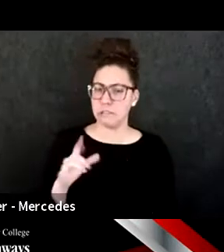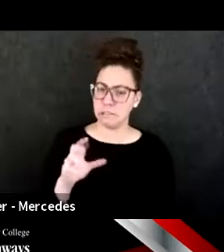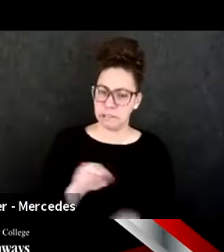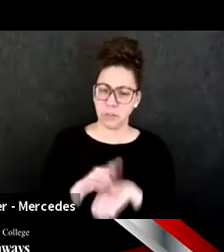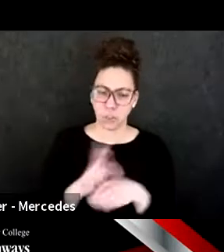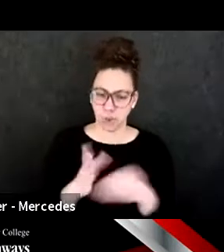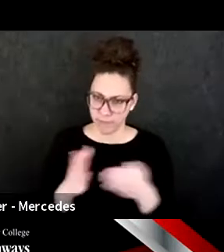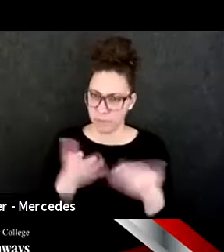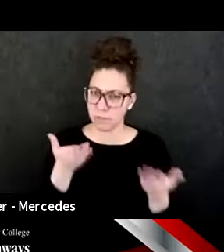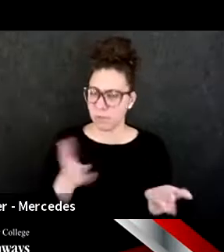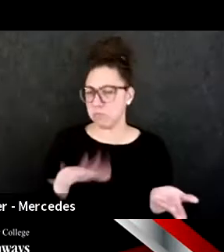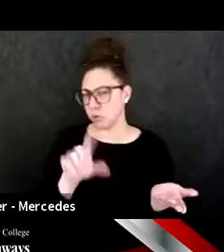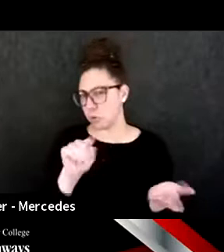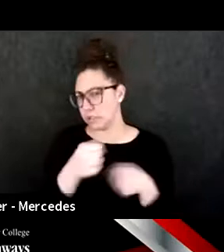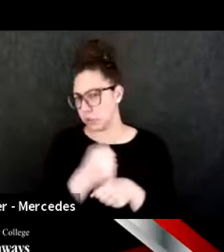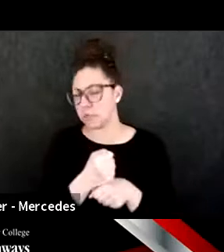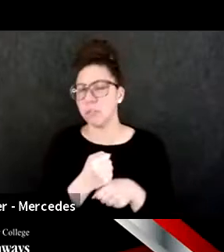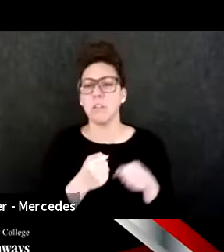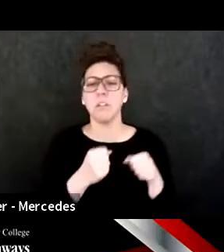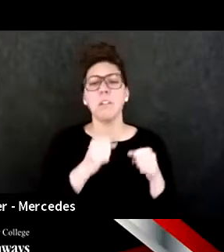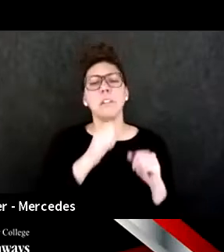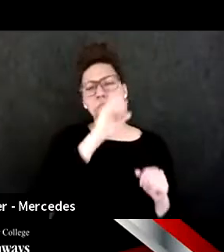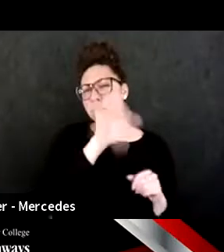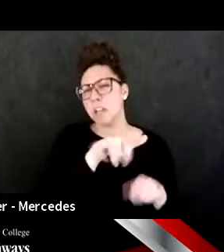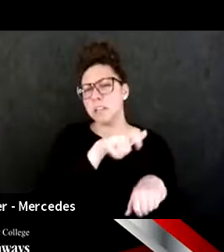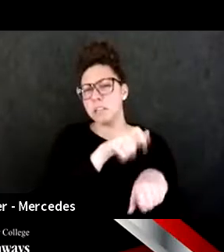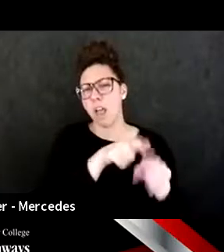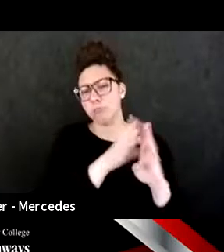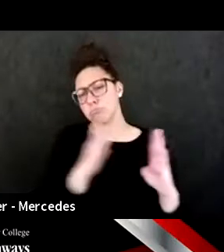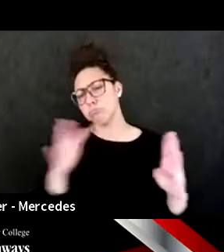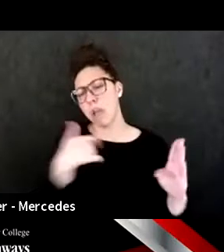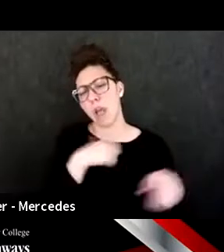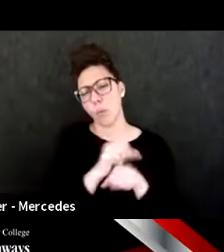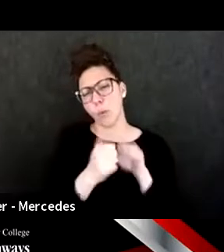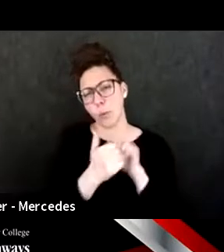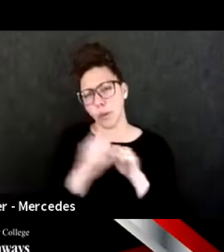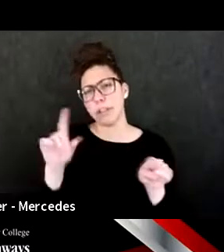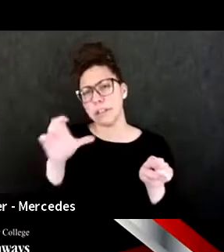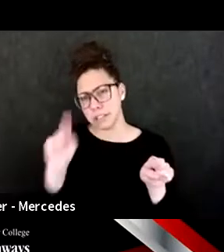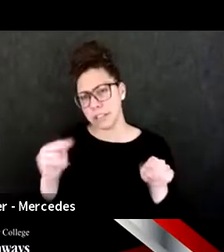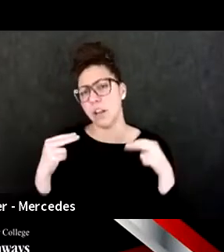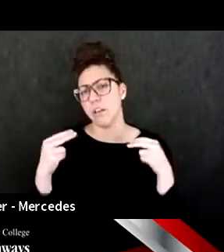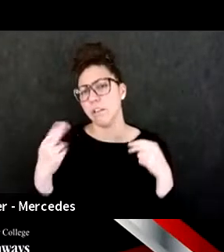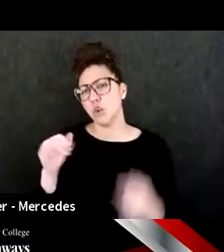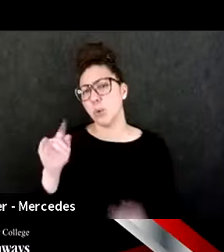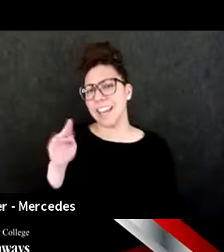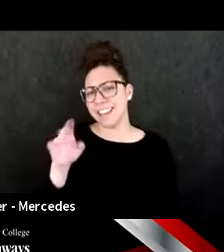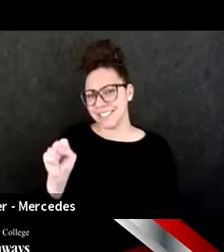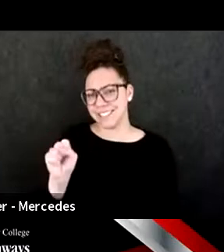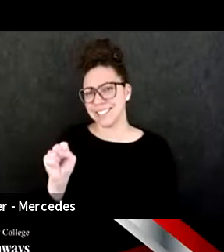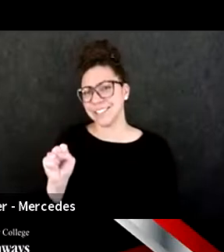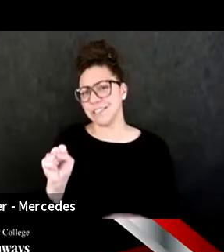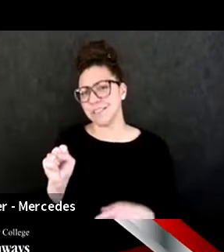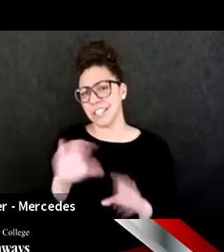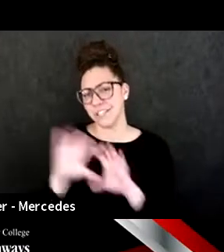20 years. And during that time, I had the opportunity to work with the dean of the humanities division, and together we started the Puente program,